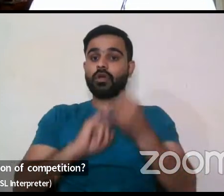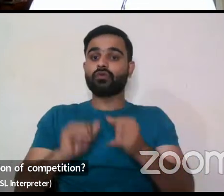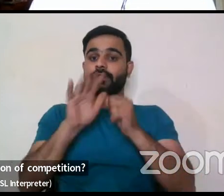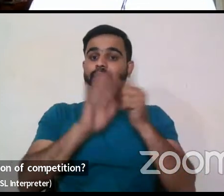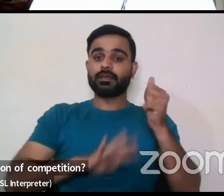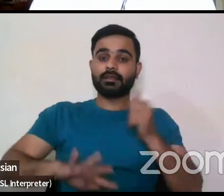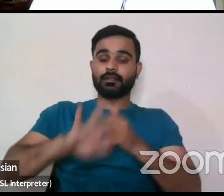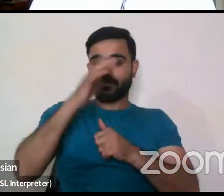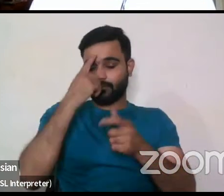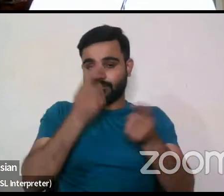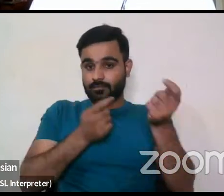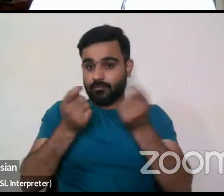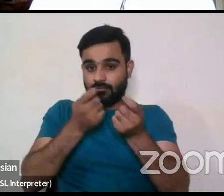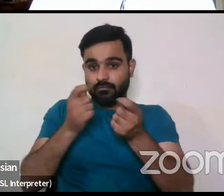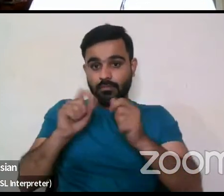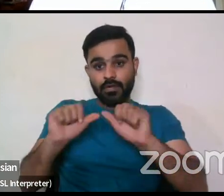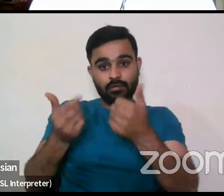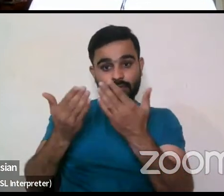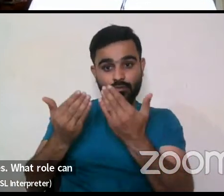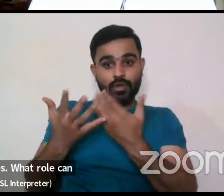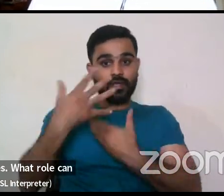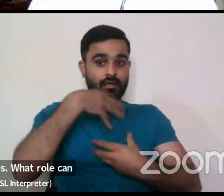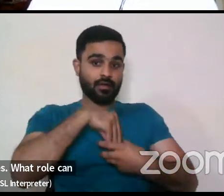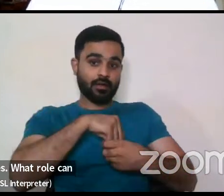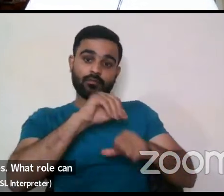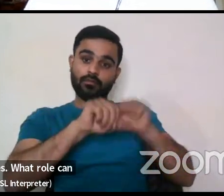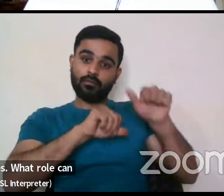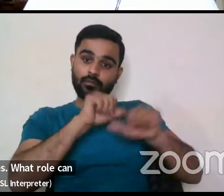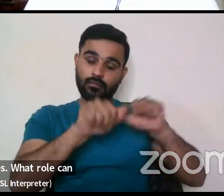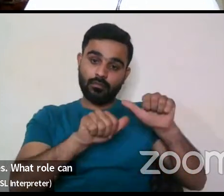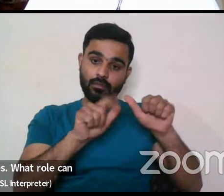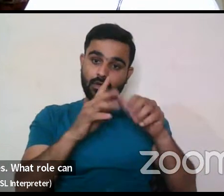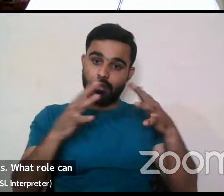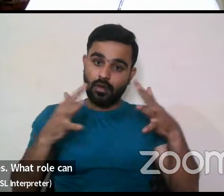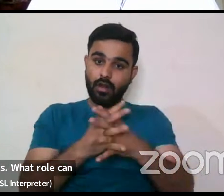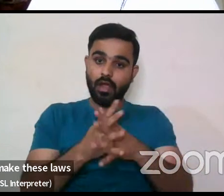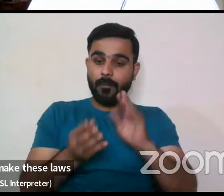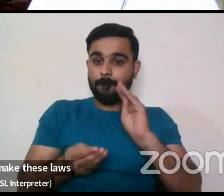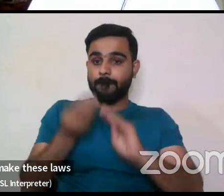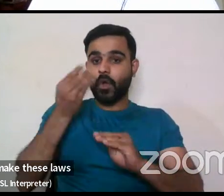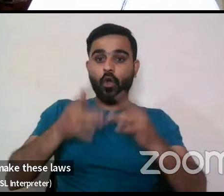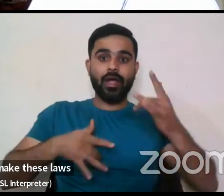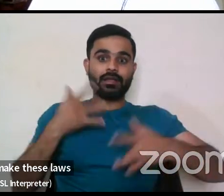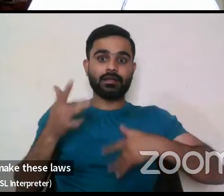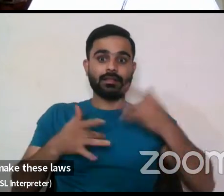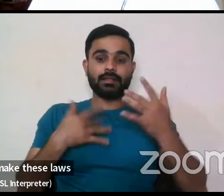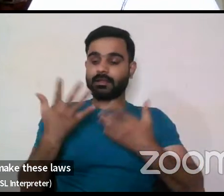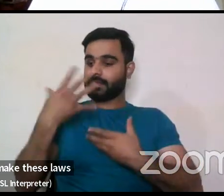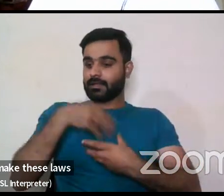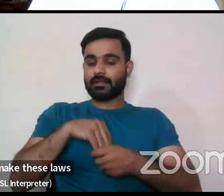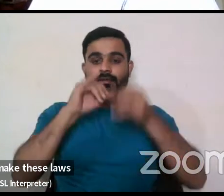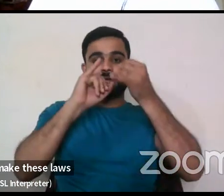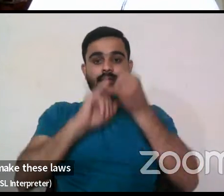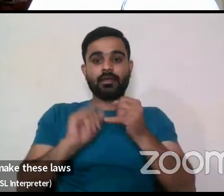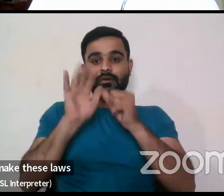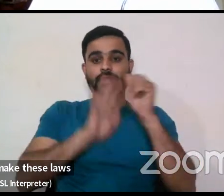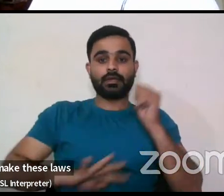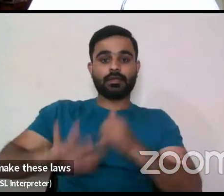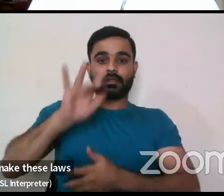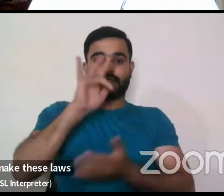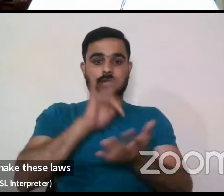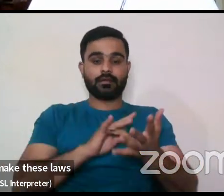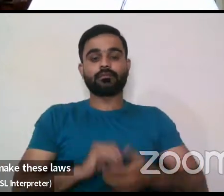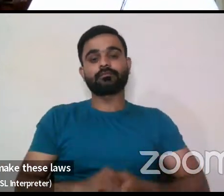what role can they play in the adoption process to make these laws more meaningful for us in our South Asian context? So for